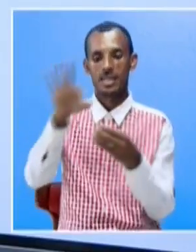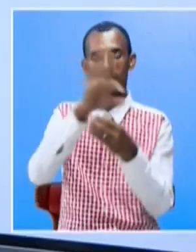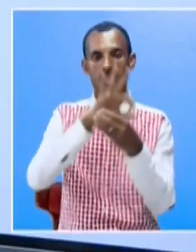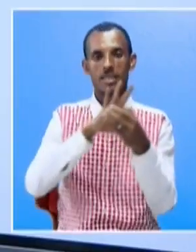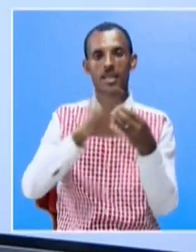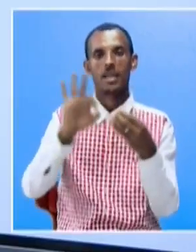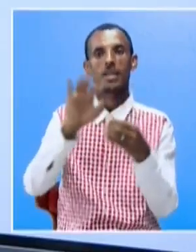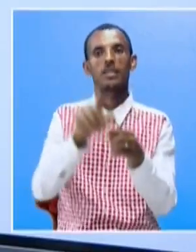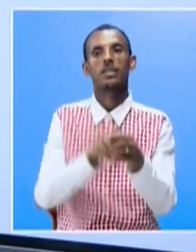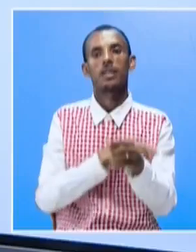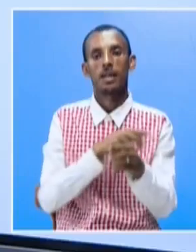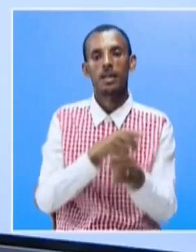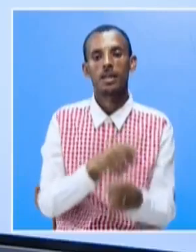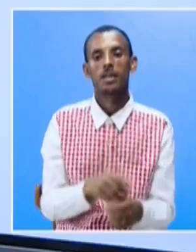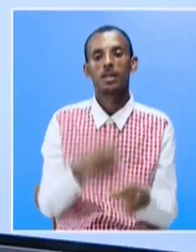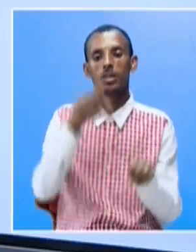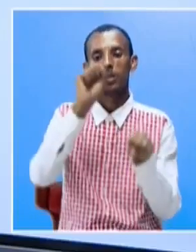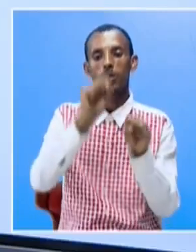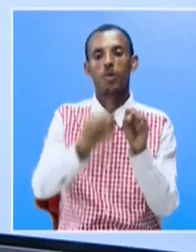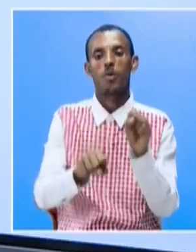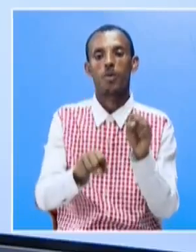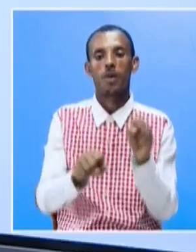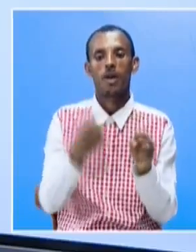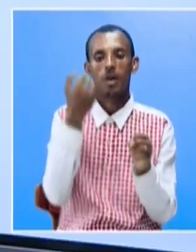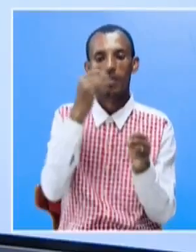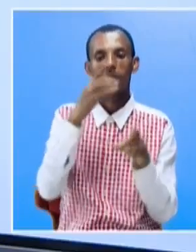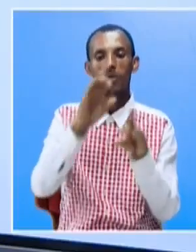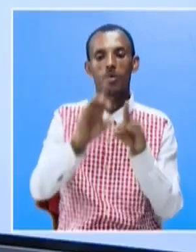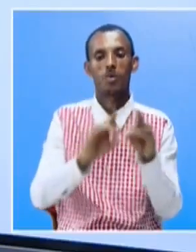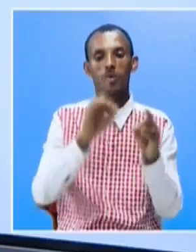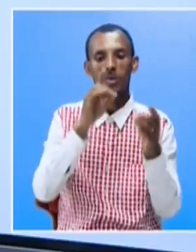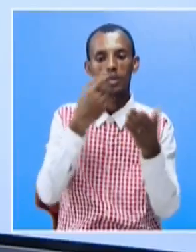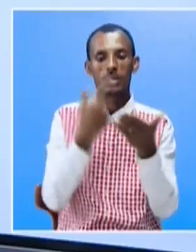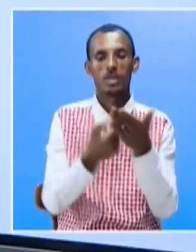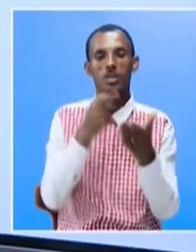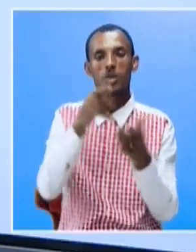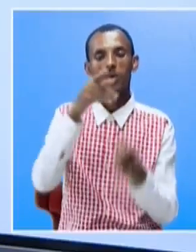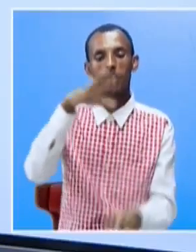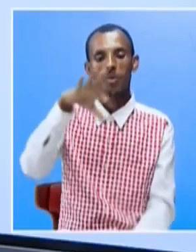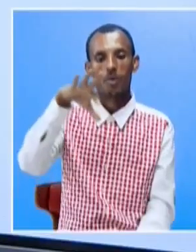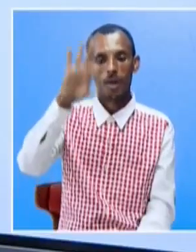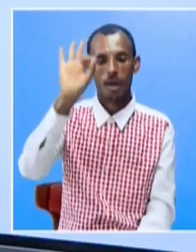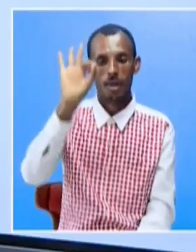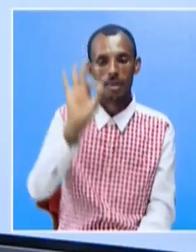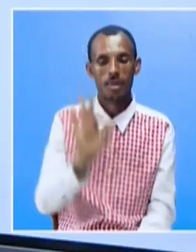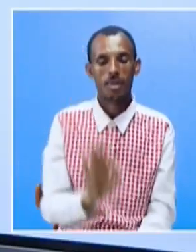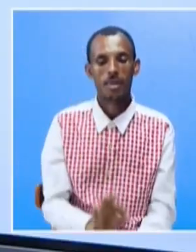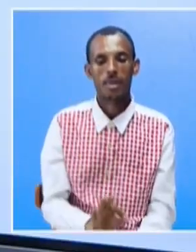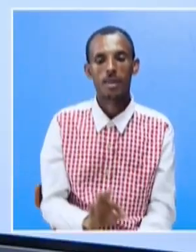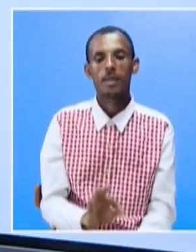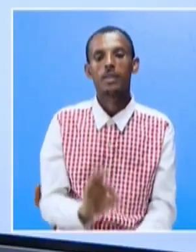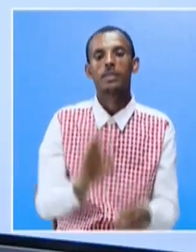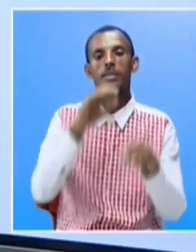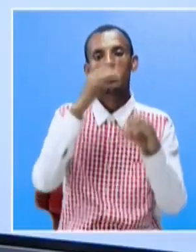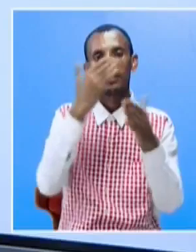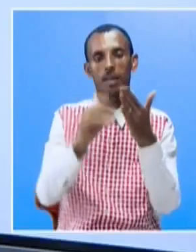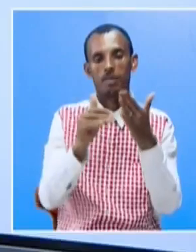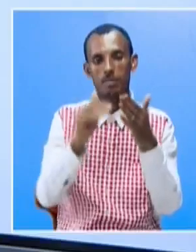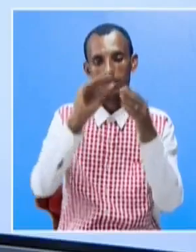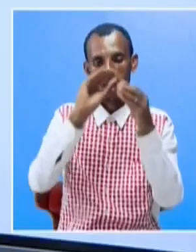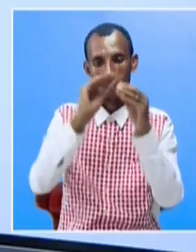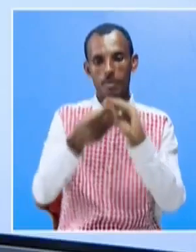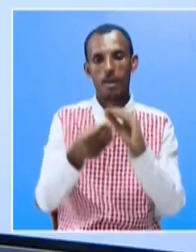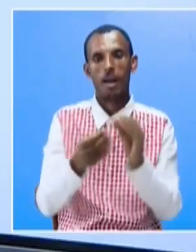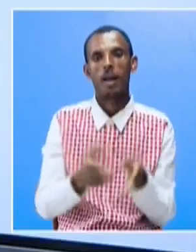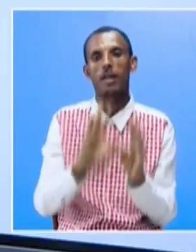string. So if you do this, you'll get some number. Let's see that.